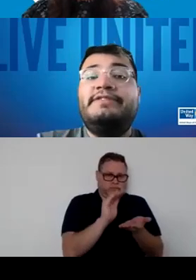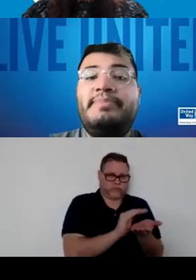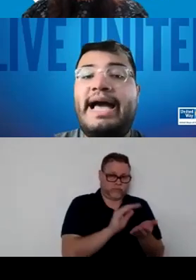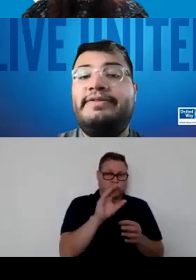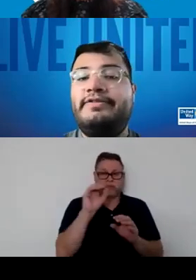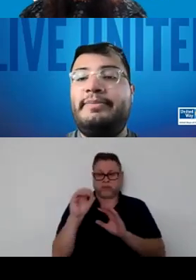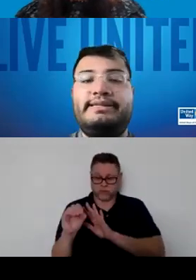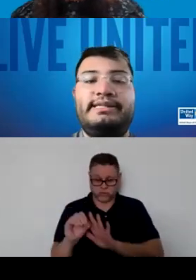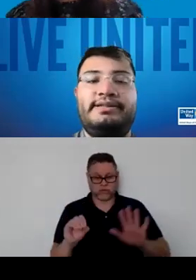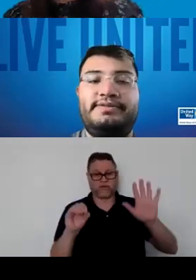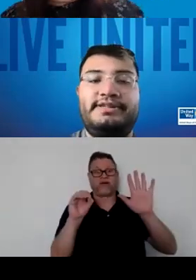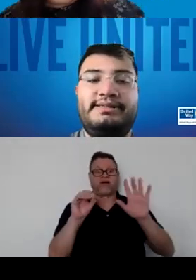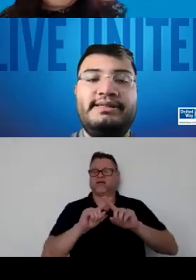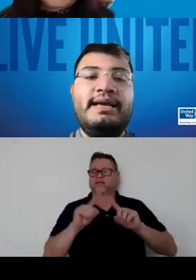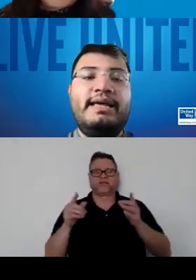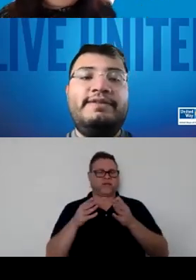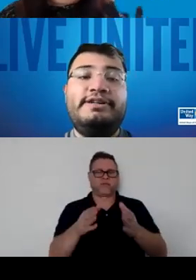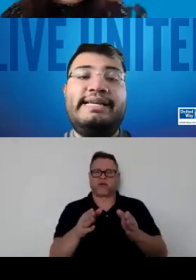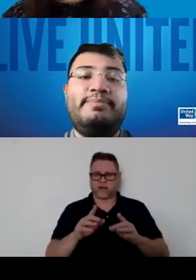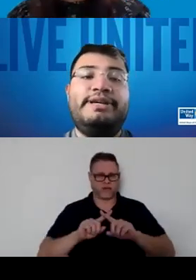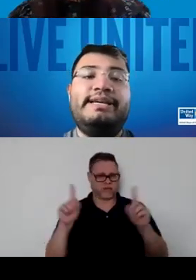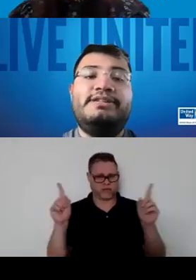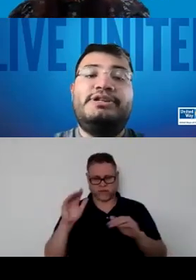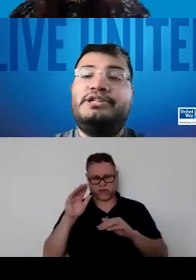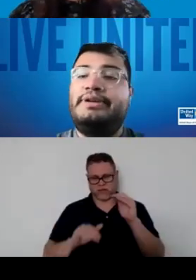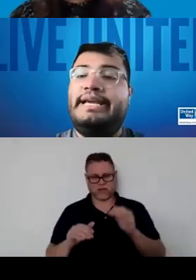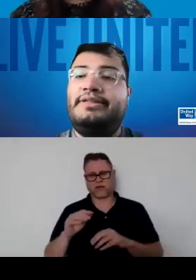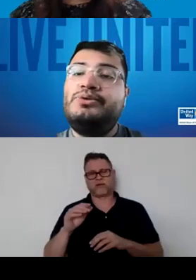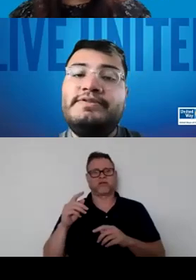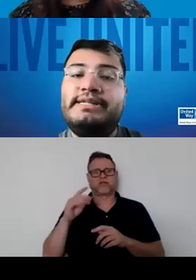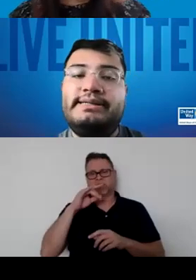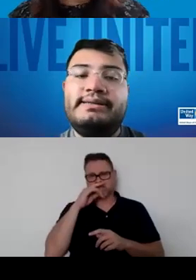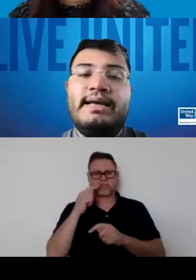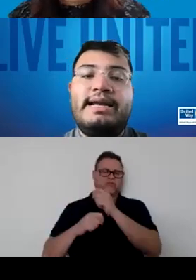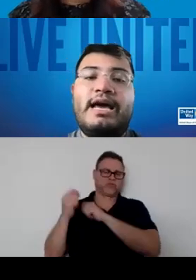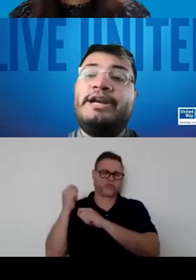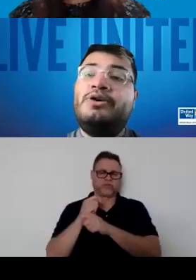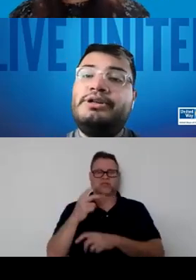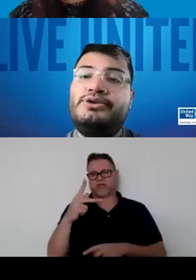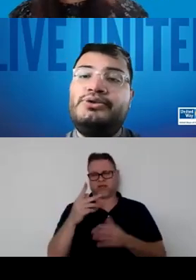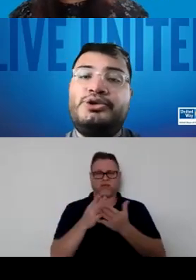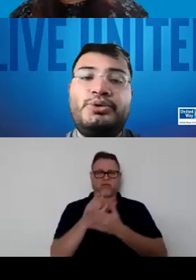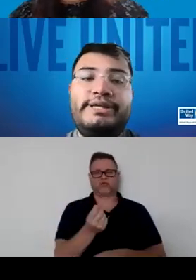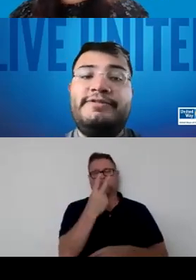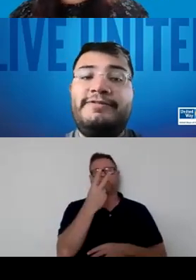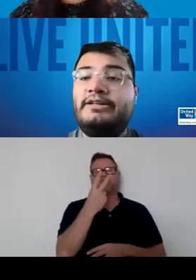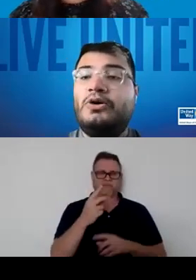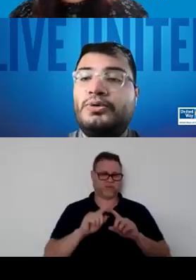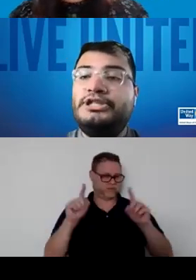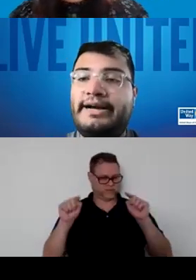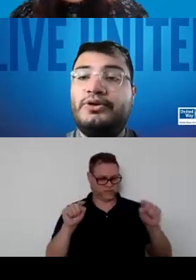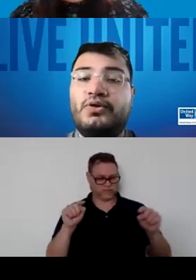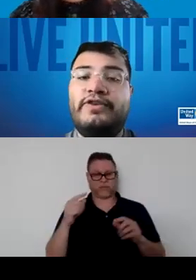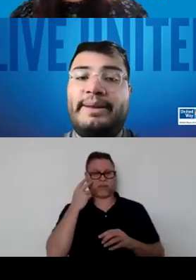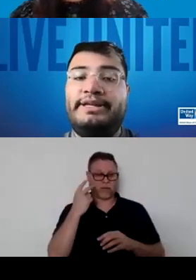a different path for families seeking services than, for example, kids in traditional K through 12 settings. Now, in order to truly reflect a